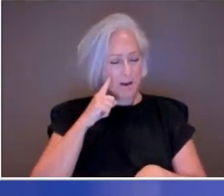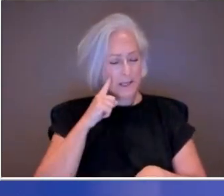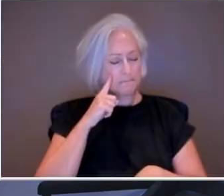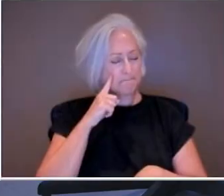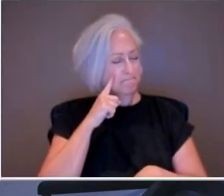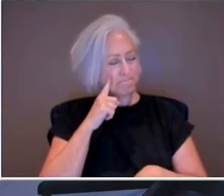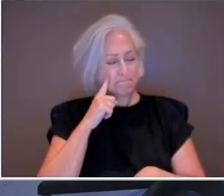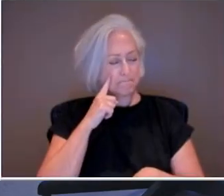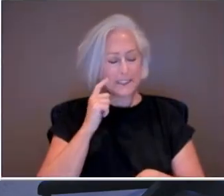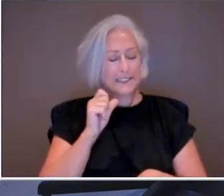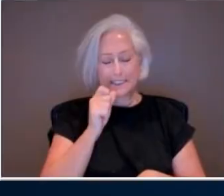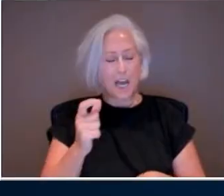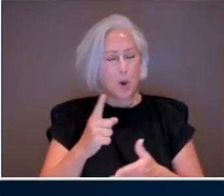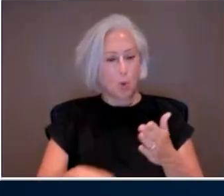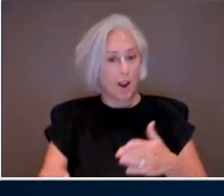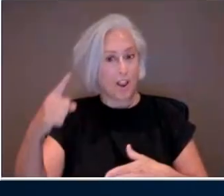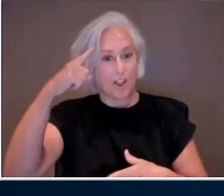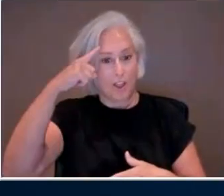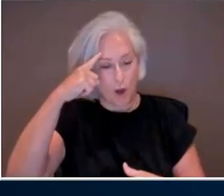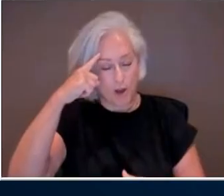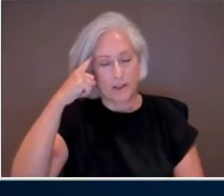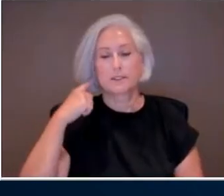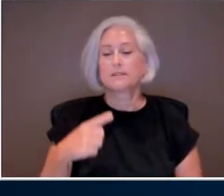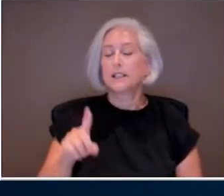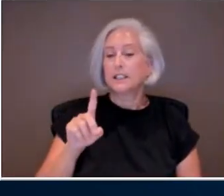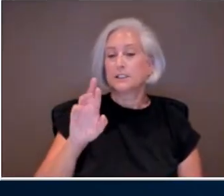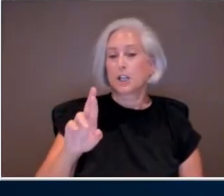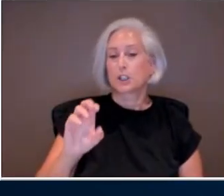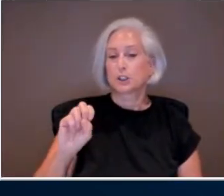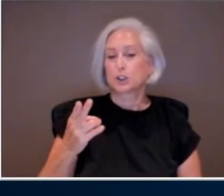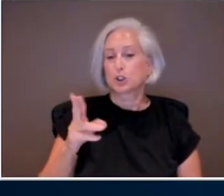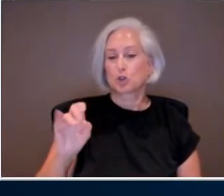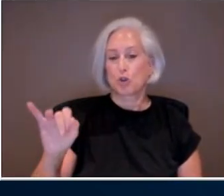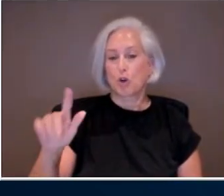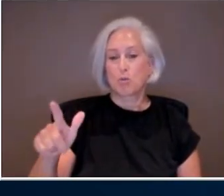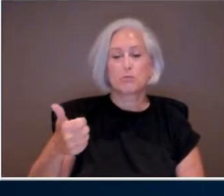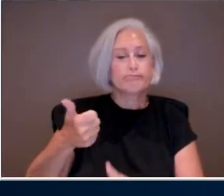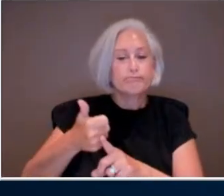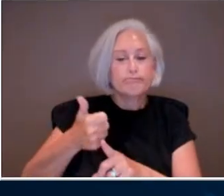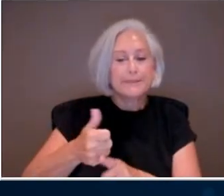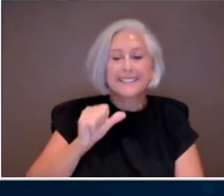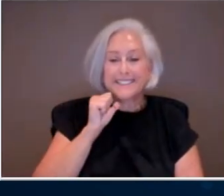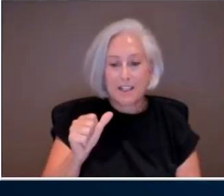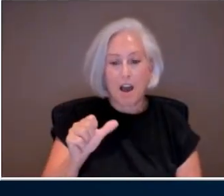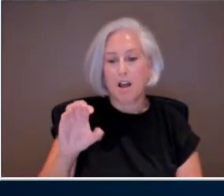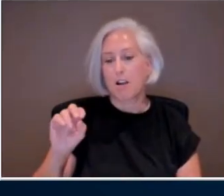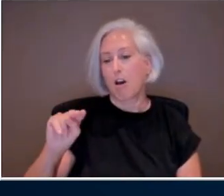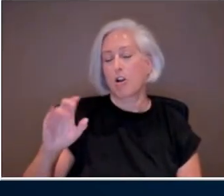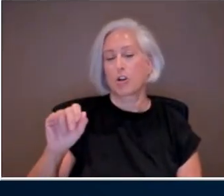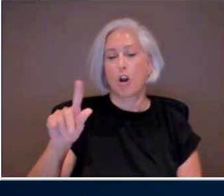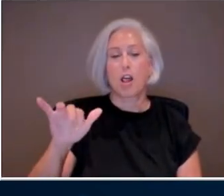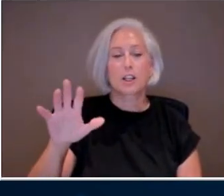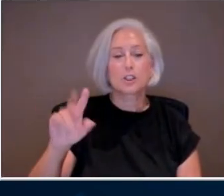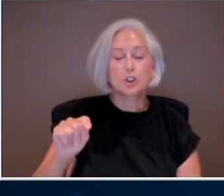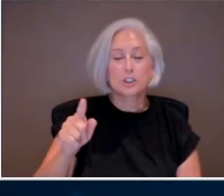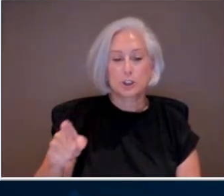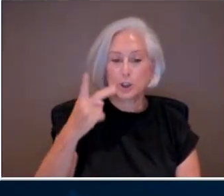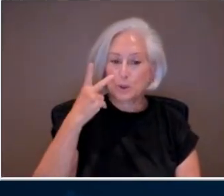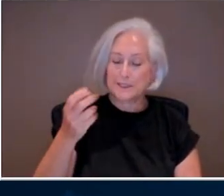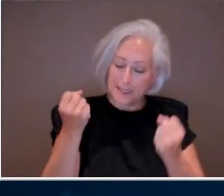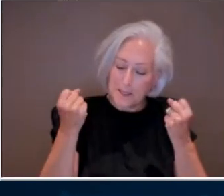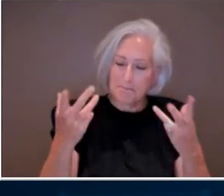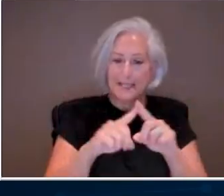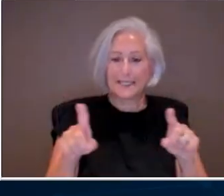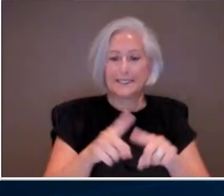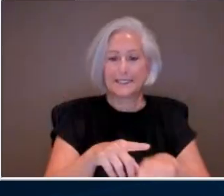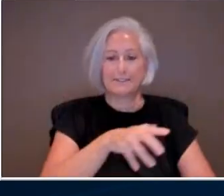Dr. Schruppel, what did you see? You're not an oncologist. You see plenty of rotator cuffs. What did you see that set off immediate